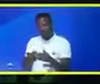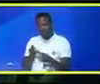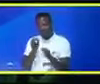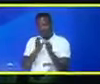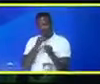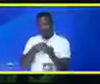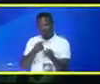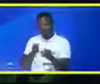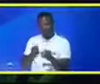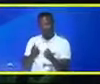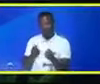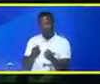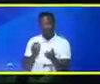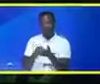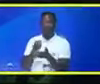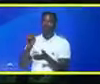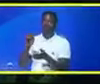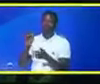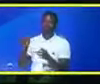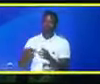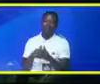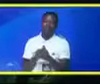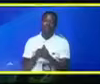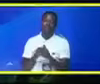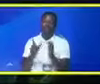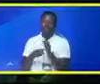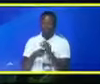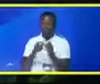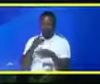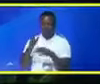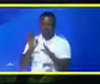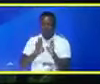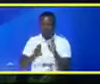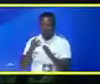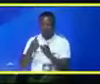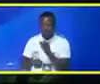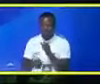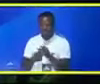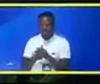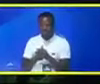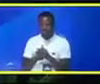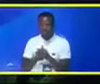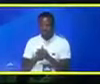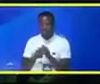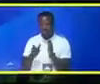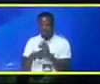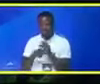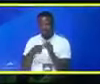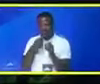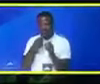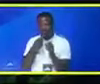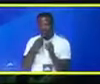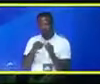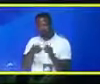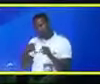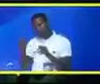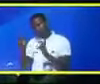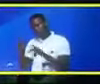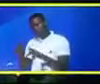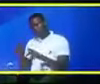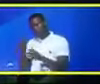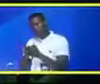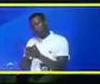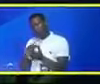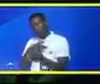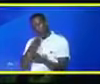have the key, is to knock. But the trouble with knocking is that the person at the other side must like